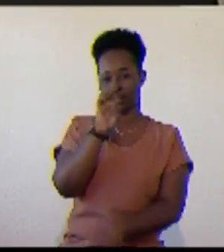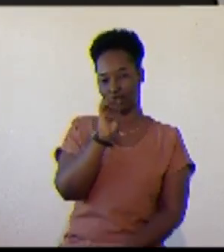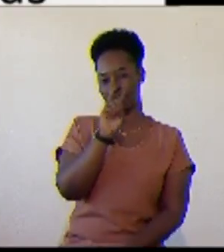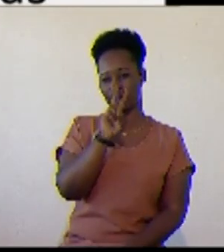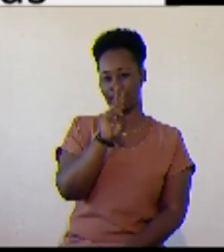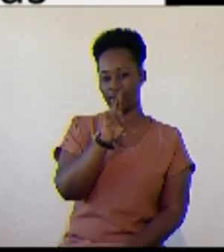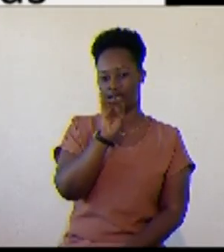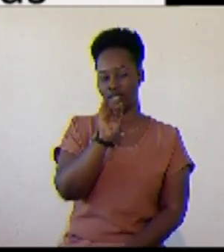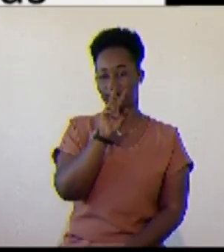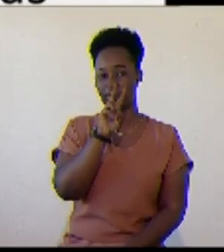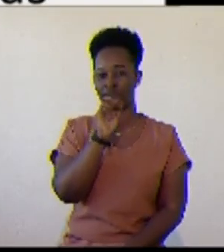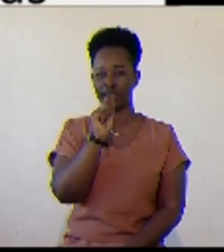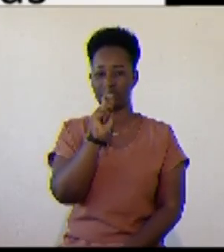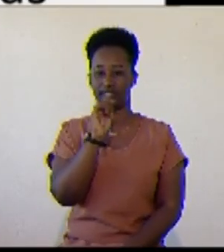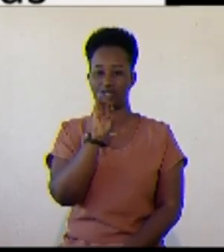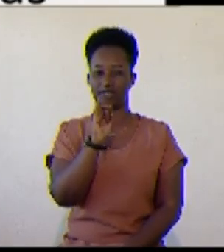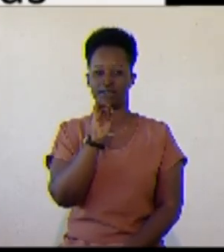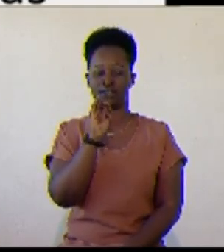So differentiation